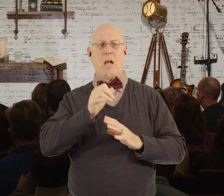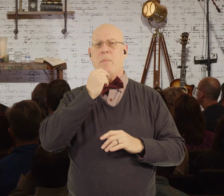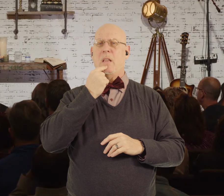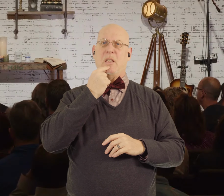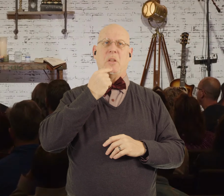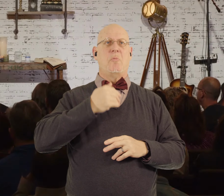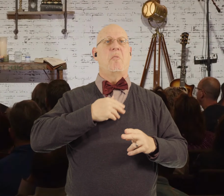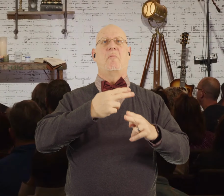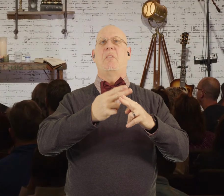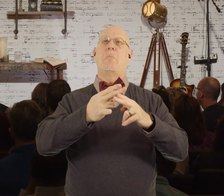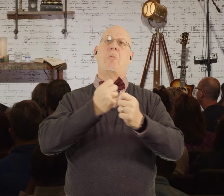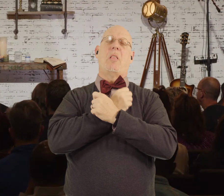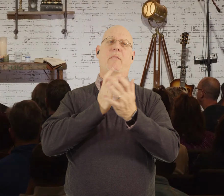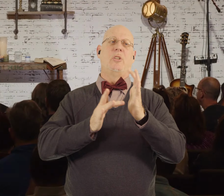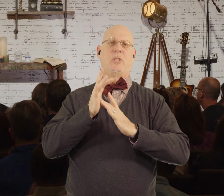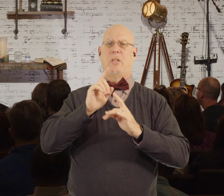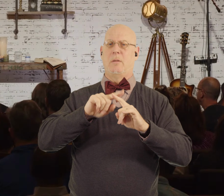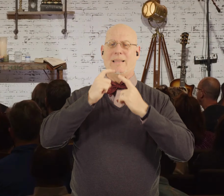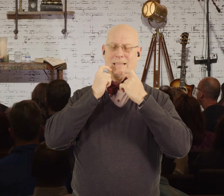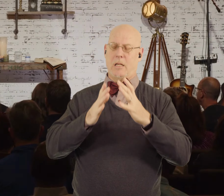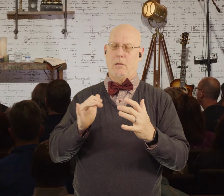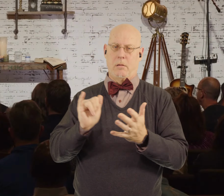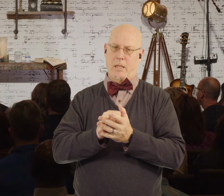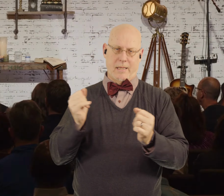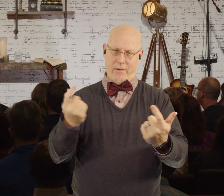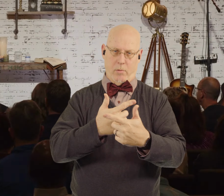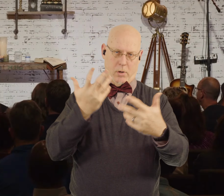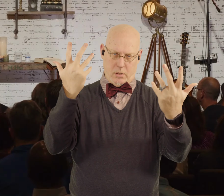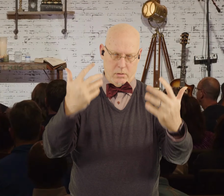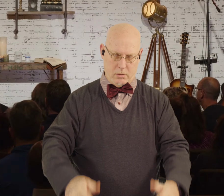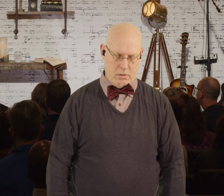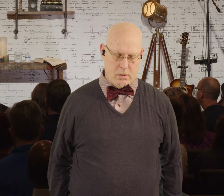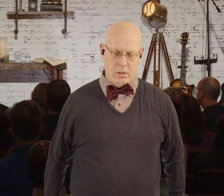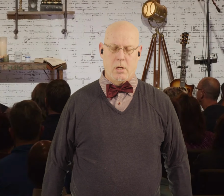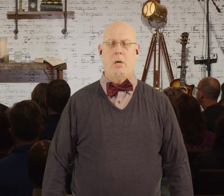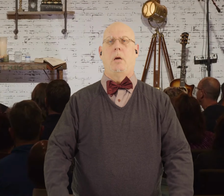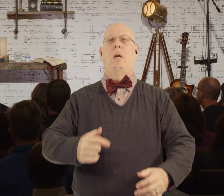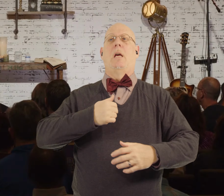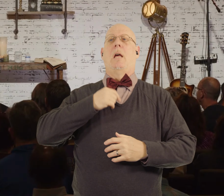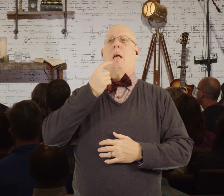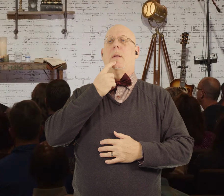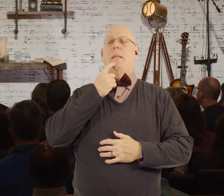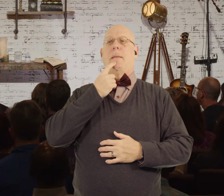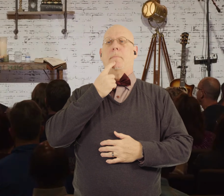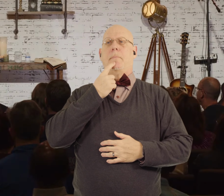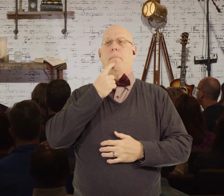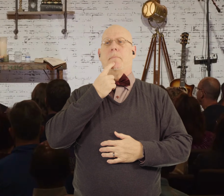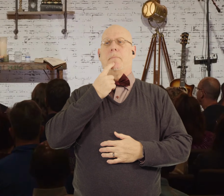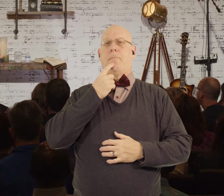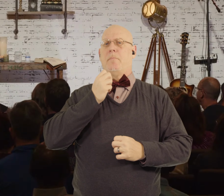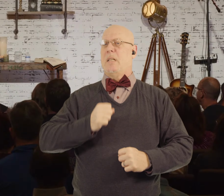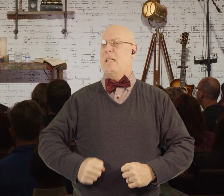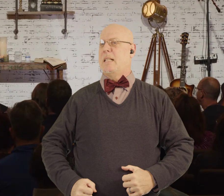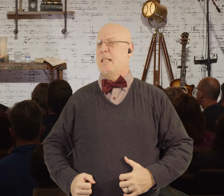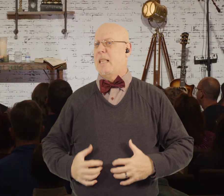but I'm dead? I'm not saying, do you have a name of loving Jesus, but you're a sinner? That's all of us. I'm saying